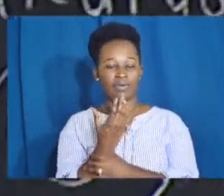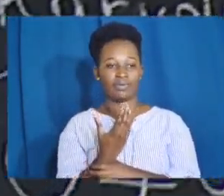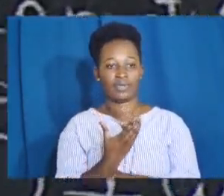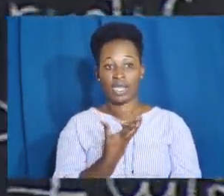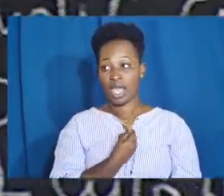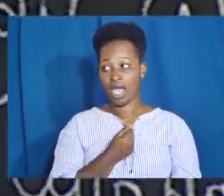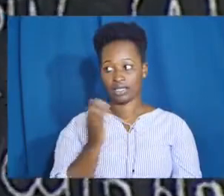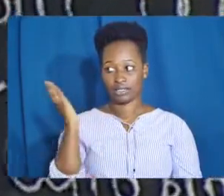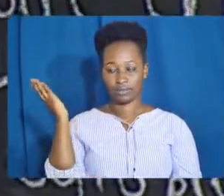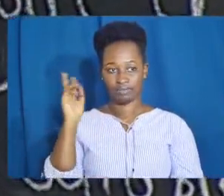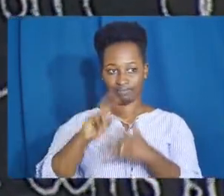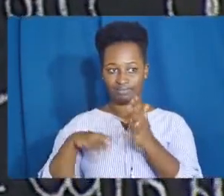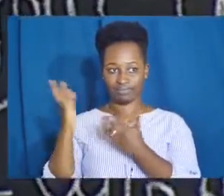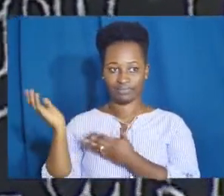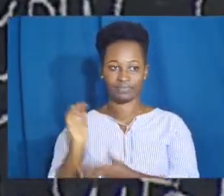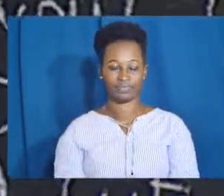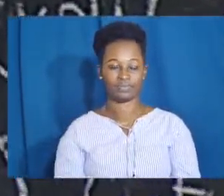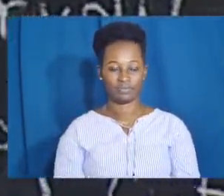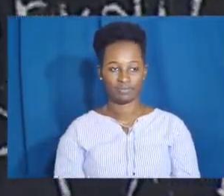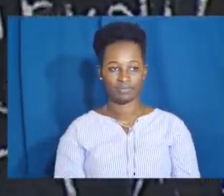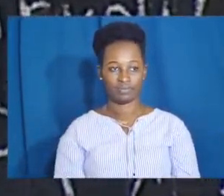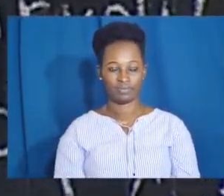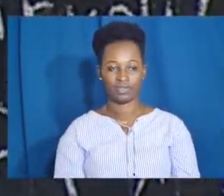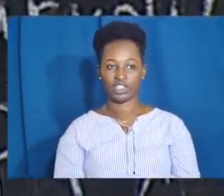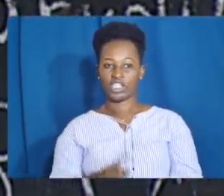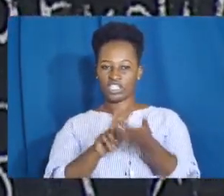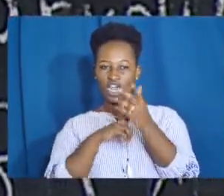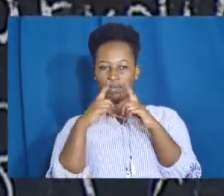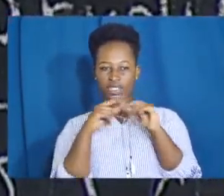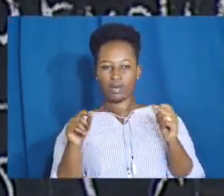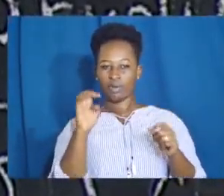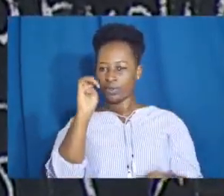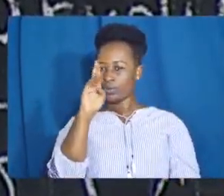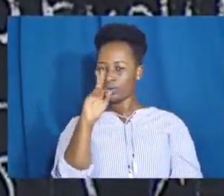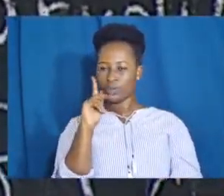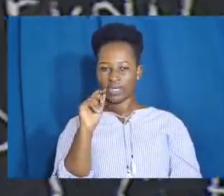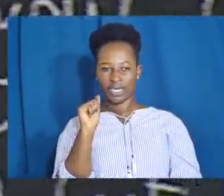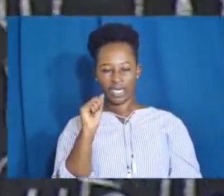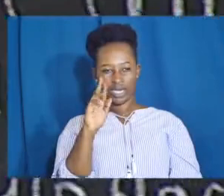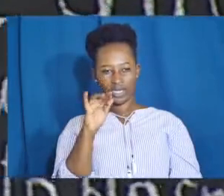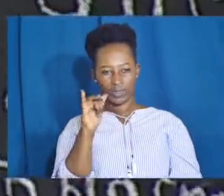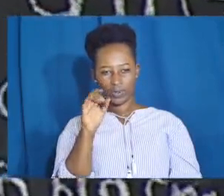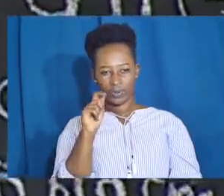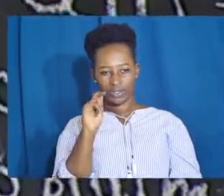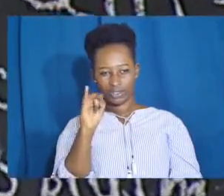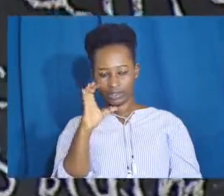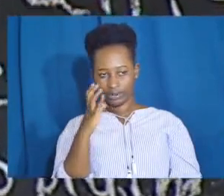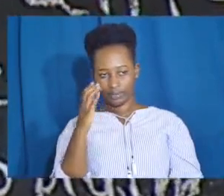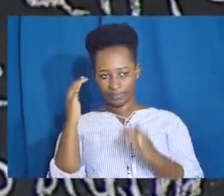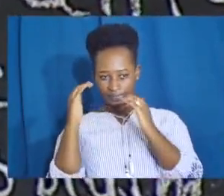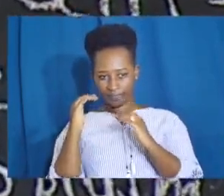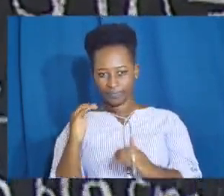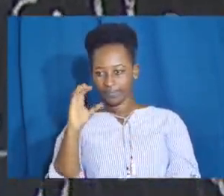true nucleus. We use the term eukaryotic. It has cell wall.